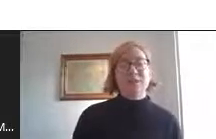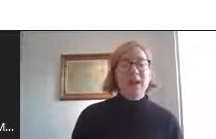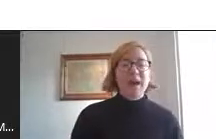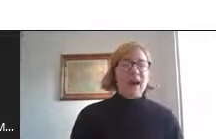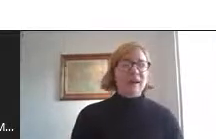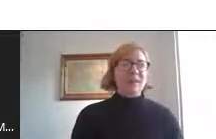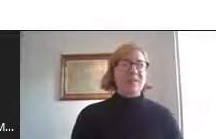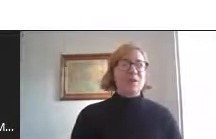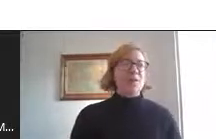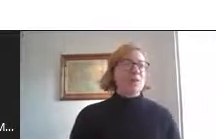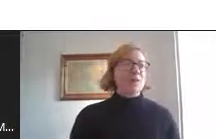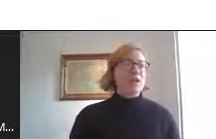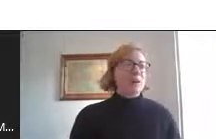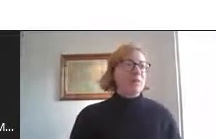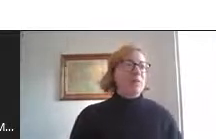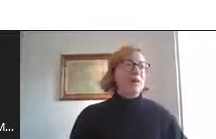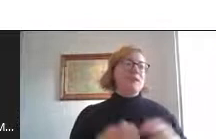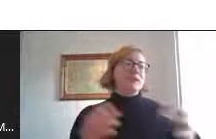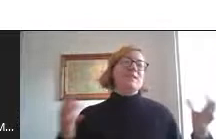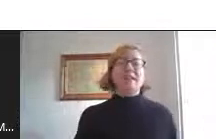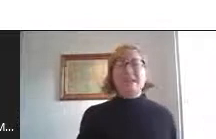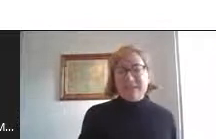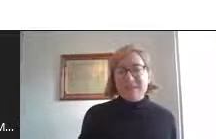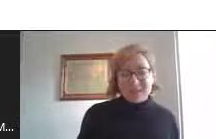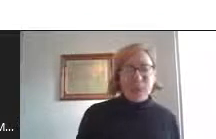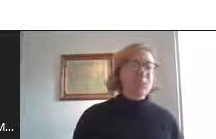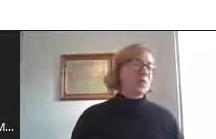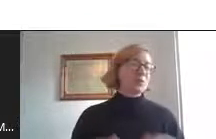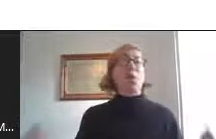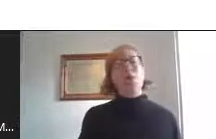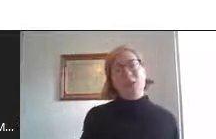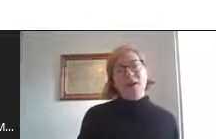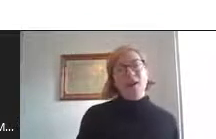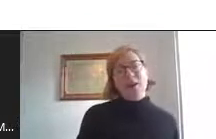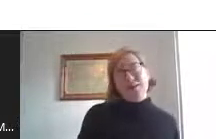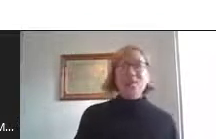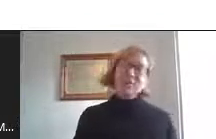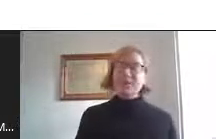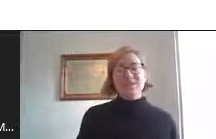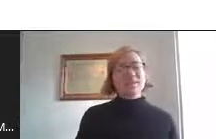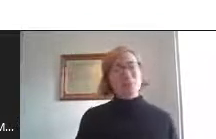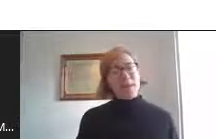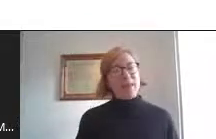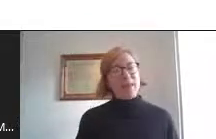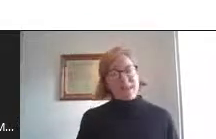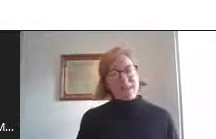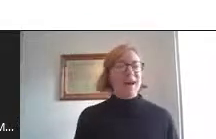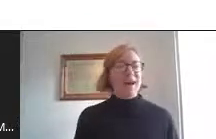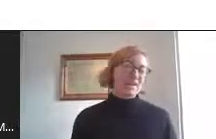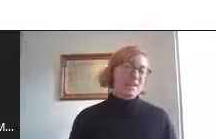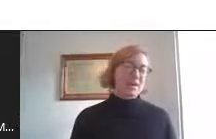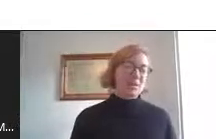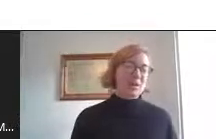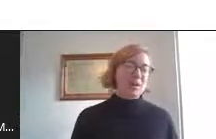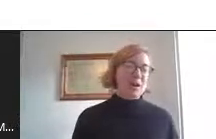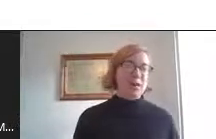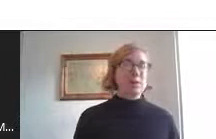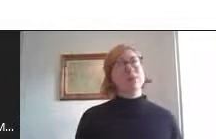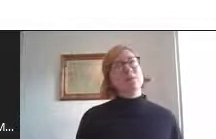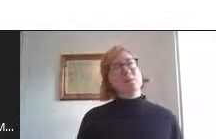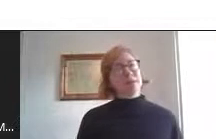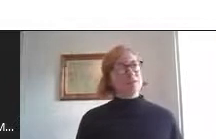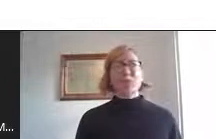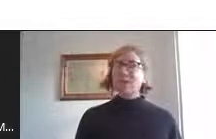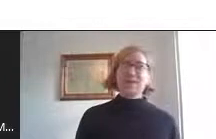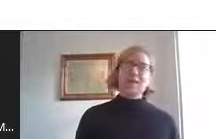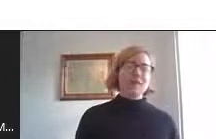selective mutism, and it was, it was part of his identity, and we would all talk about it, like, oh yeah, Richard doesn't speak, and our teacher would come in